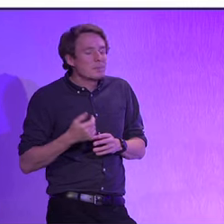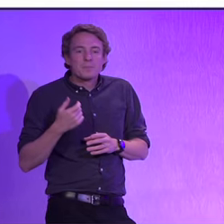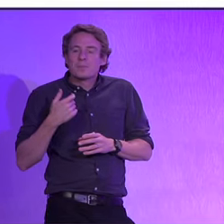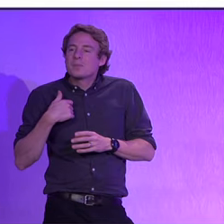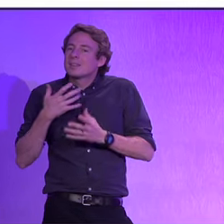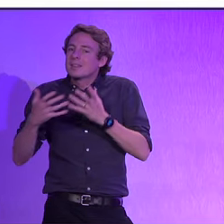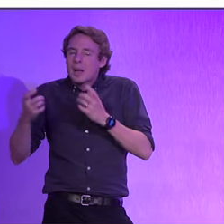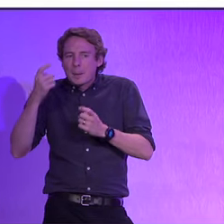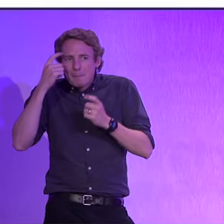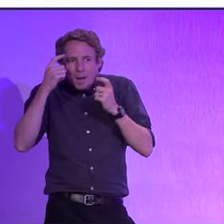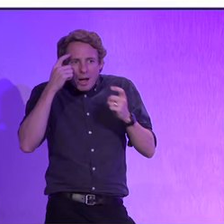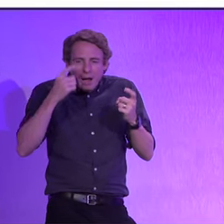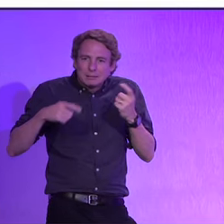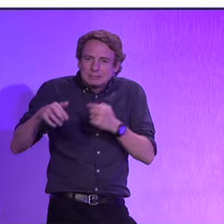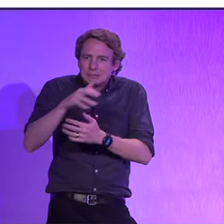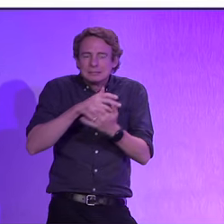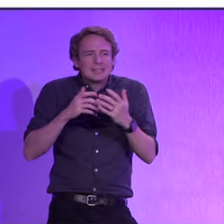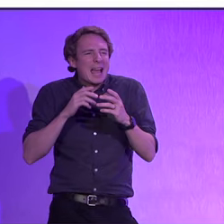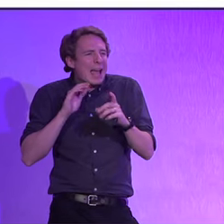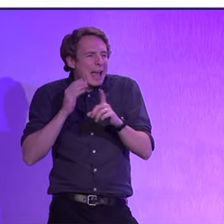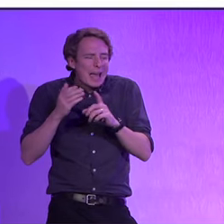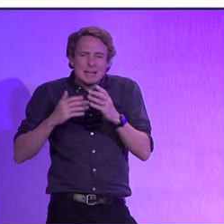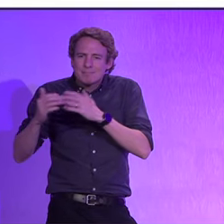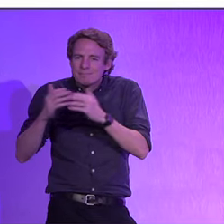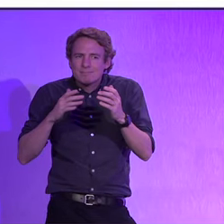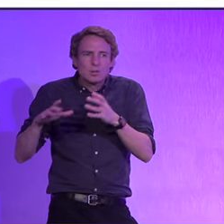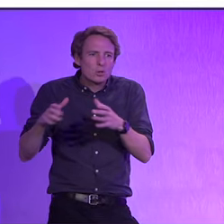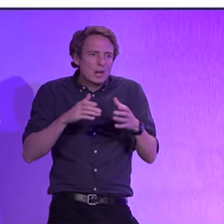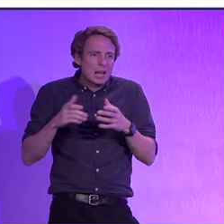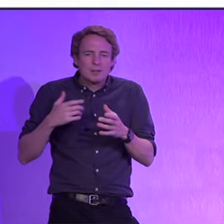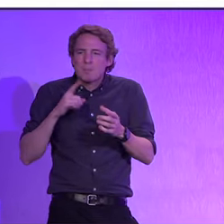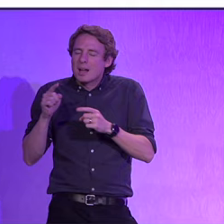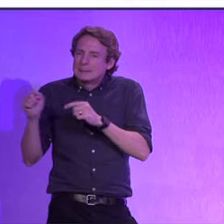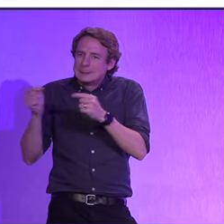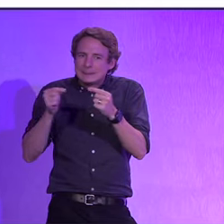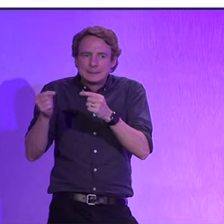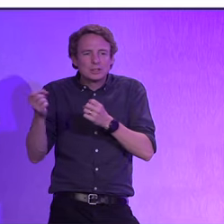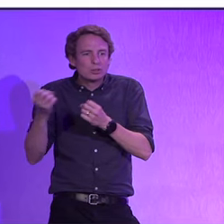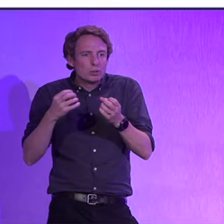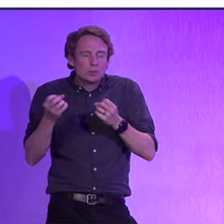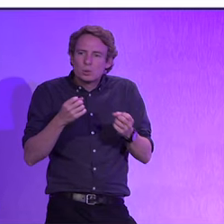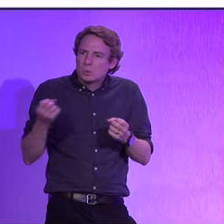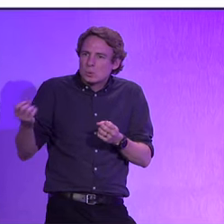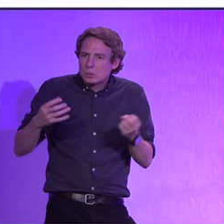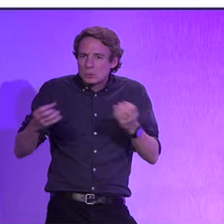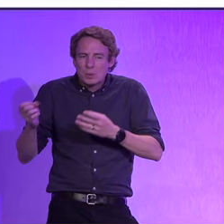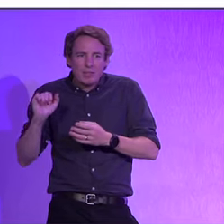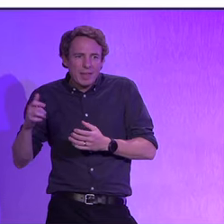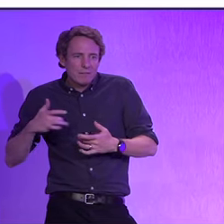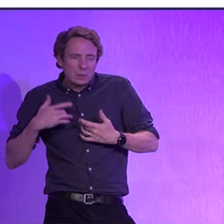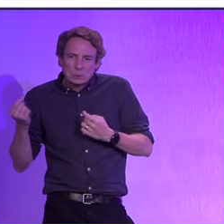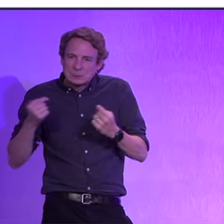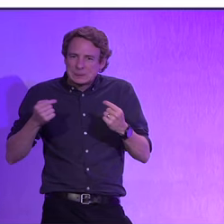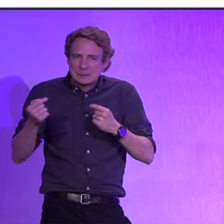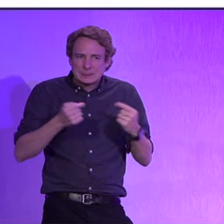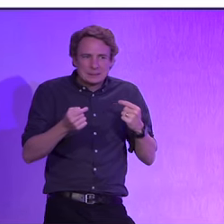The sweet concord of many hands and minds designed to elevate the collective may instead give rise to contention as myriad contributors seek to assert